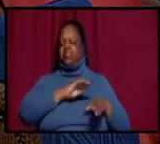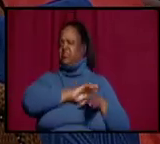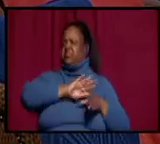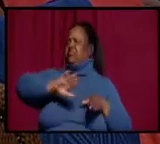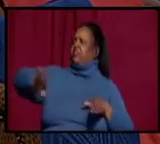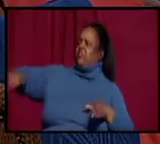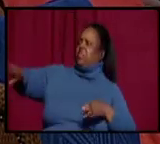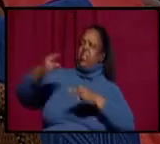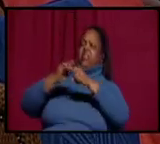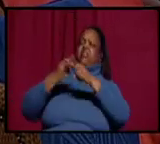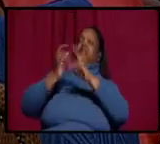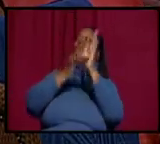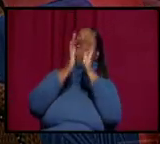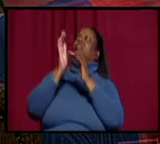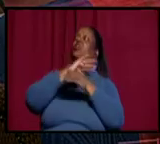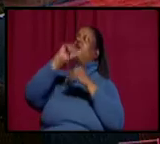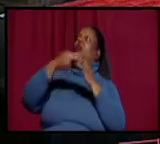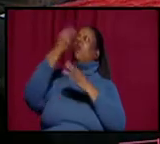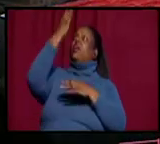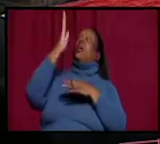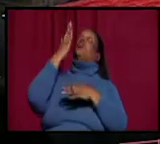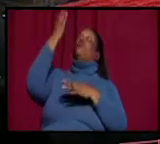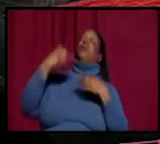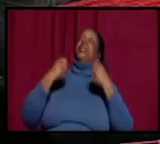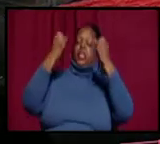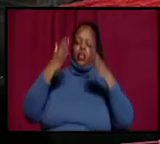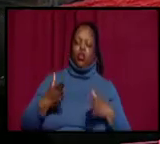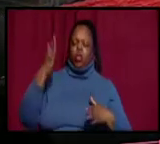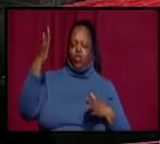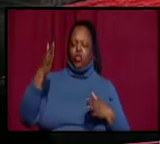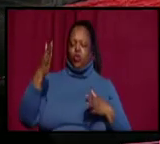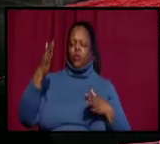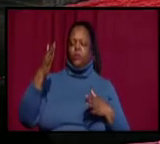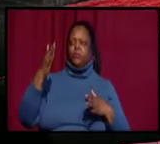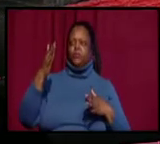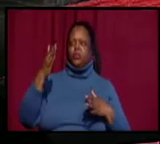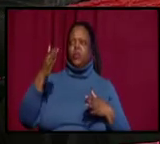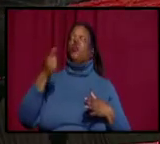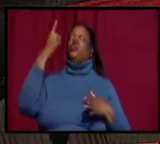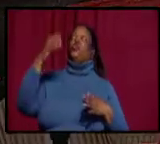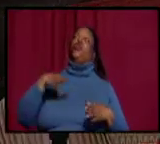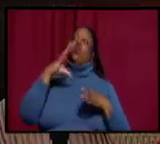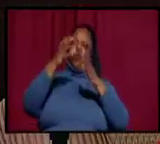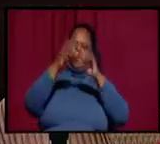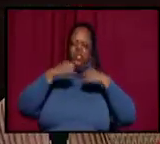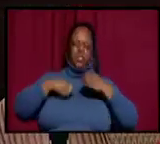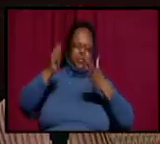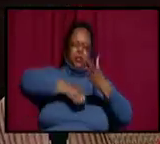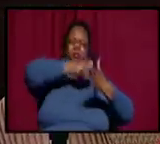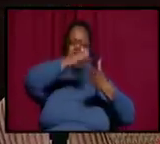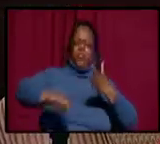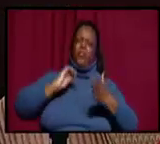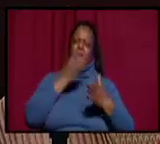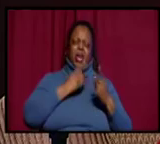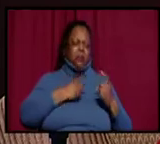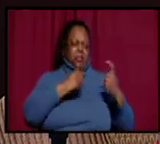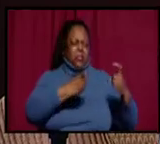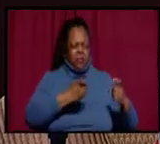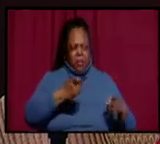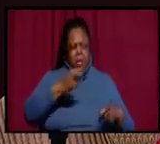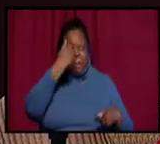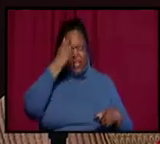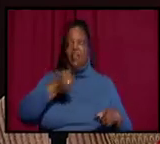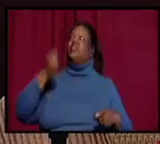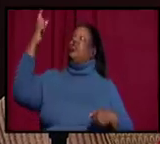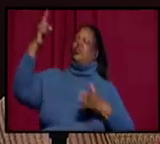mighty name of Jesus. Oh, God, you're a healer. You were wounded for our transgressions. You were bruised for our iniquities.